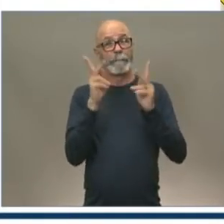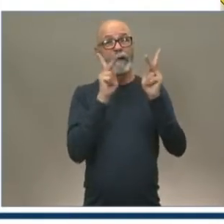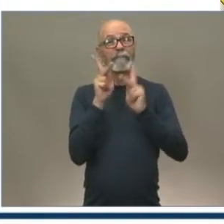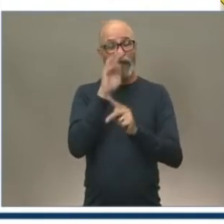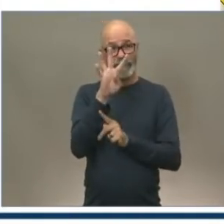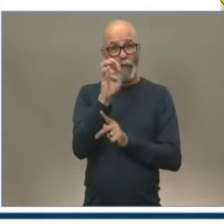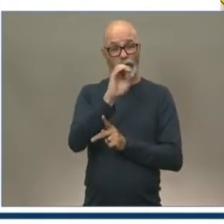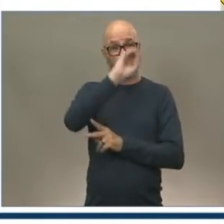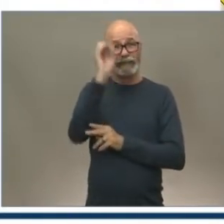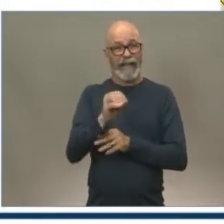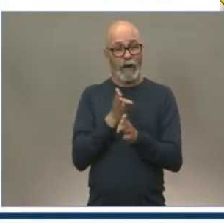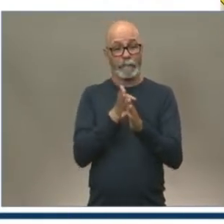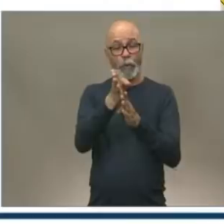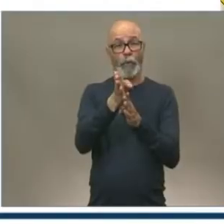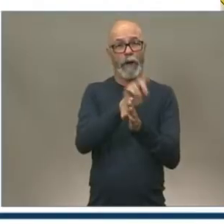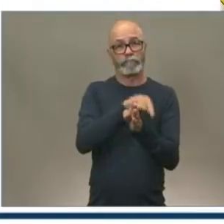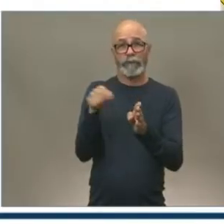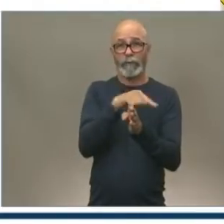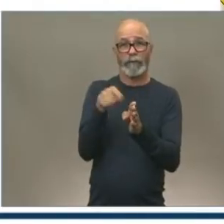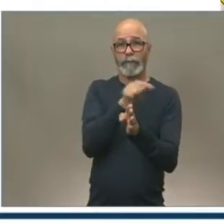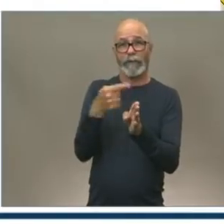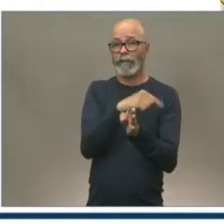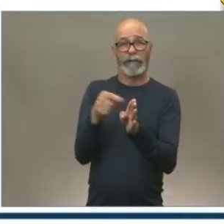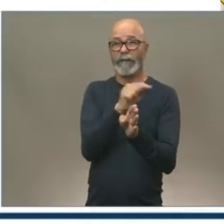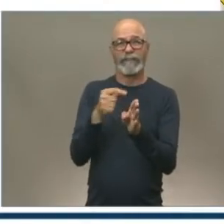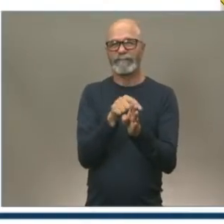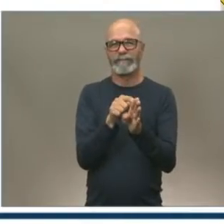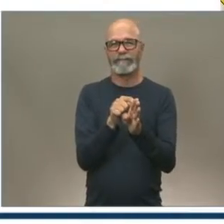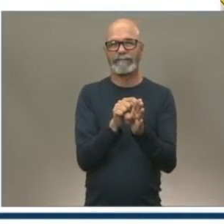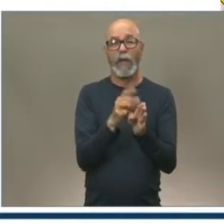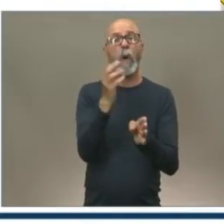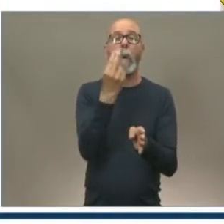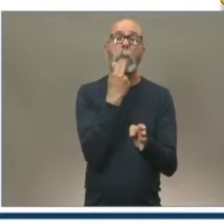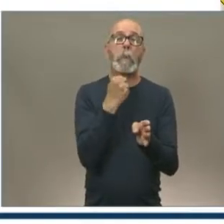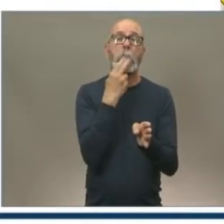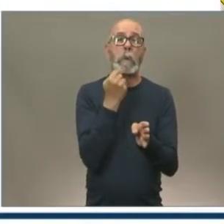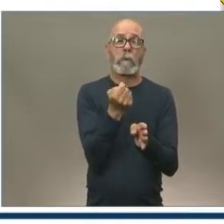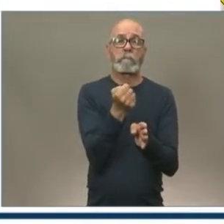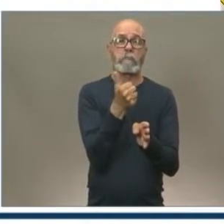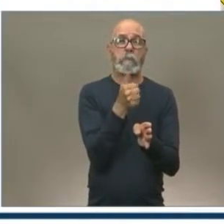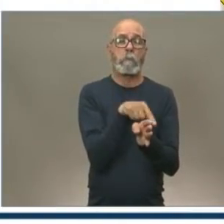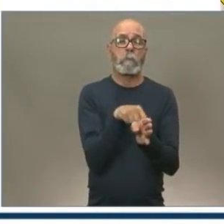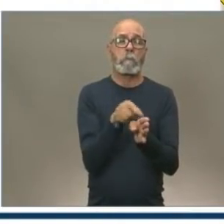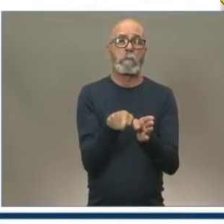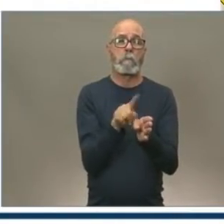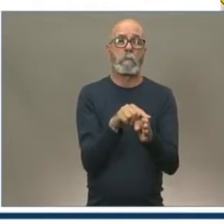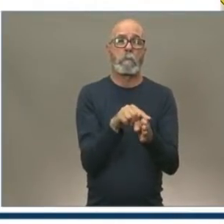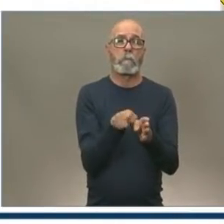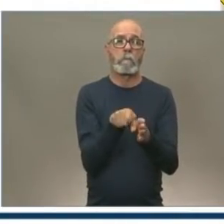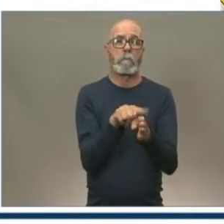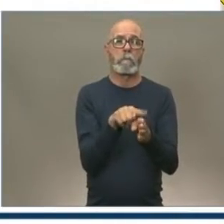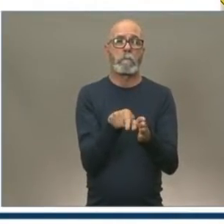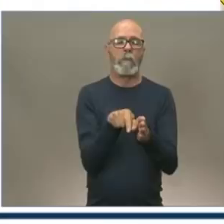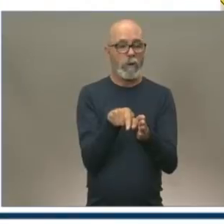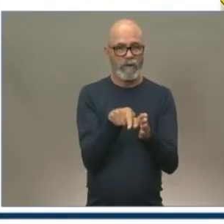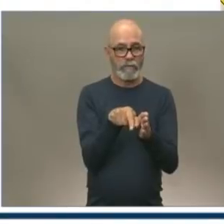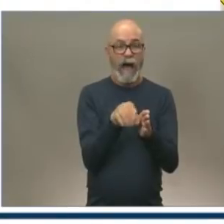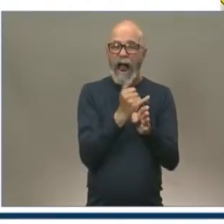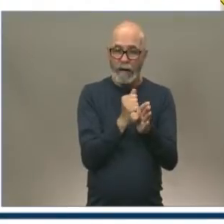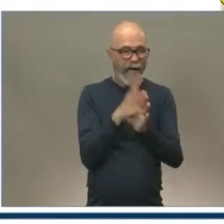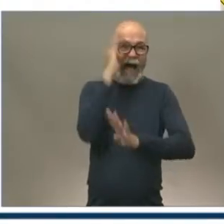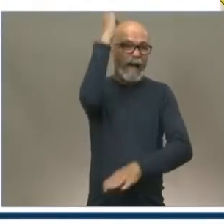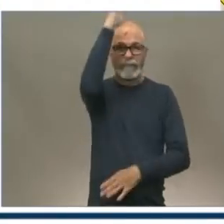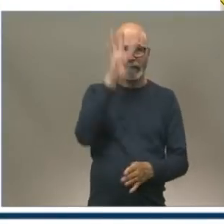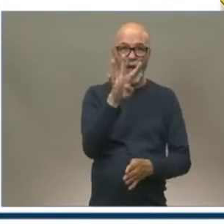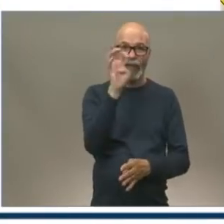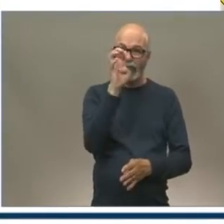Because, if we have a small number coming in and then the 400% jump is relative to